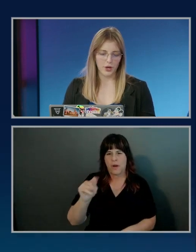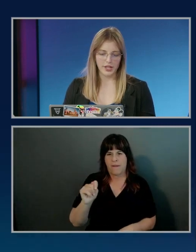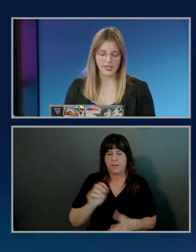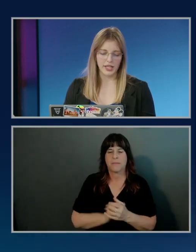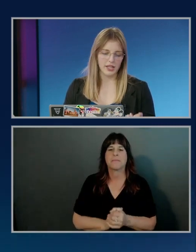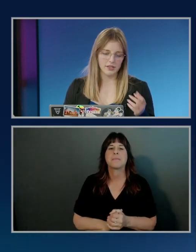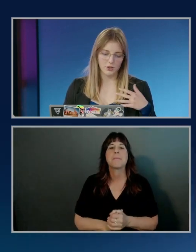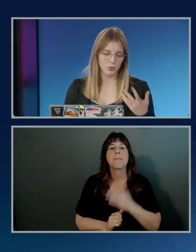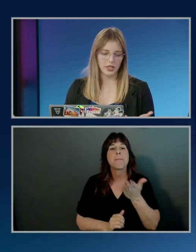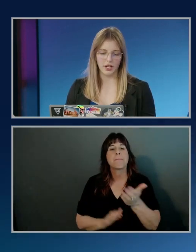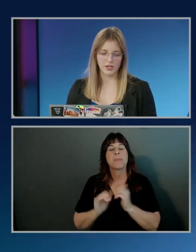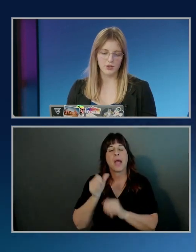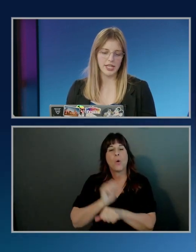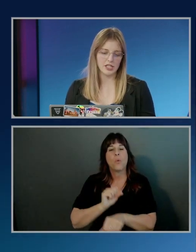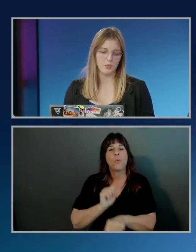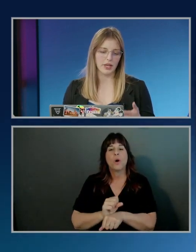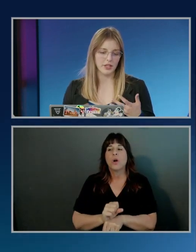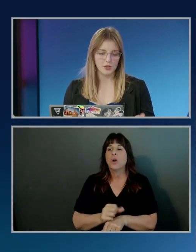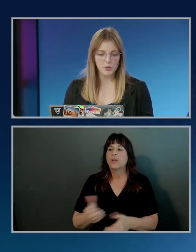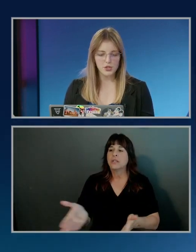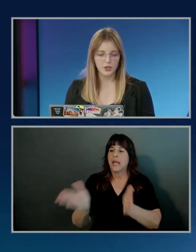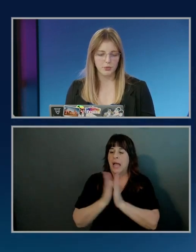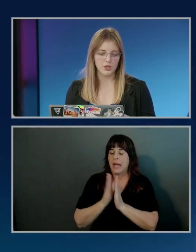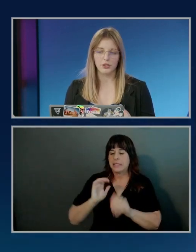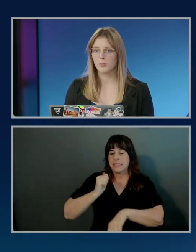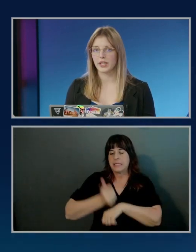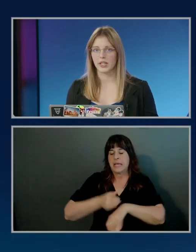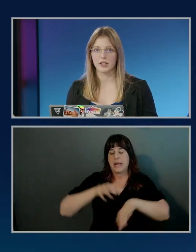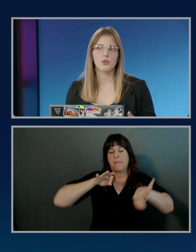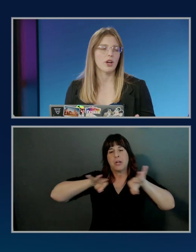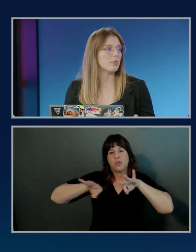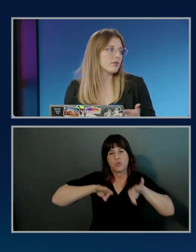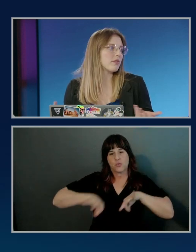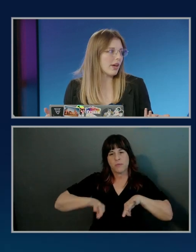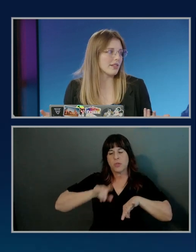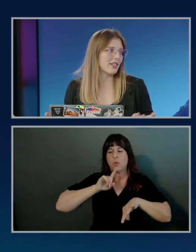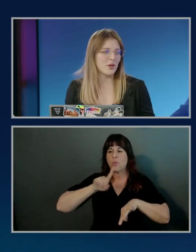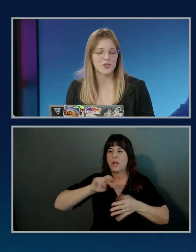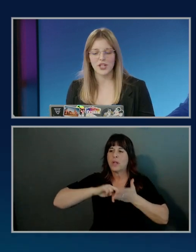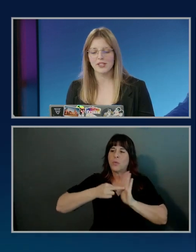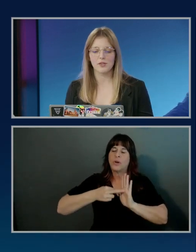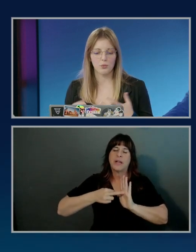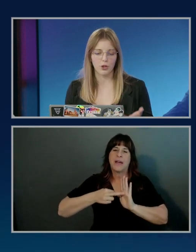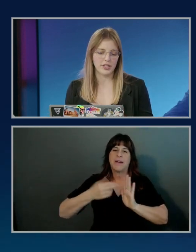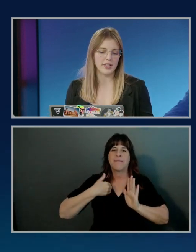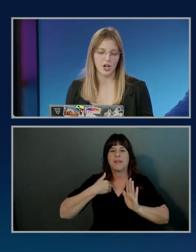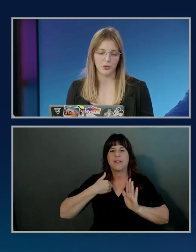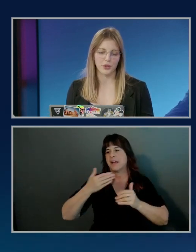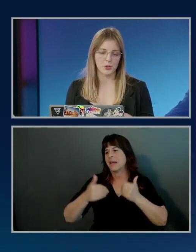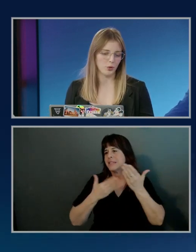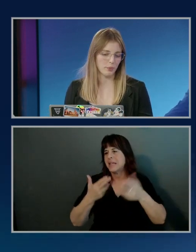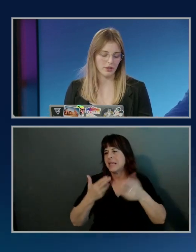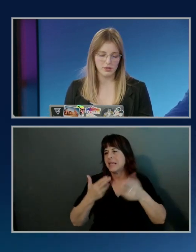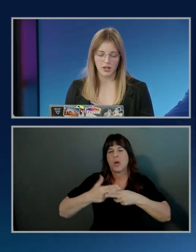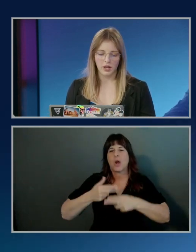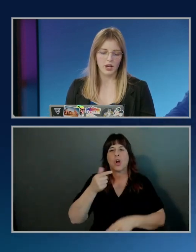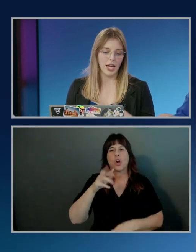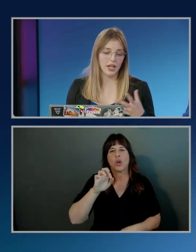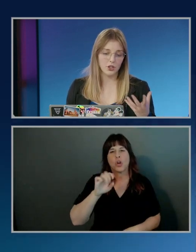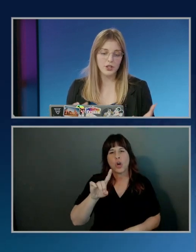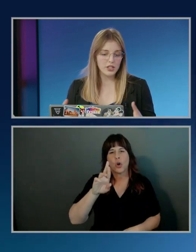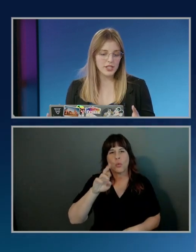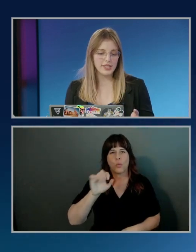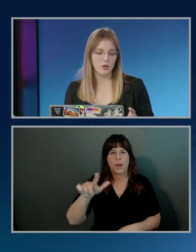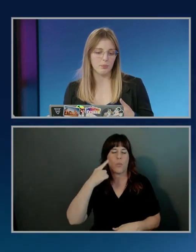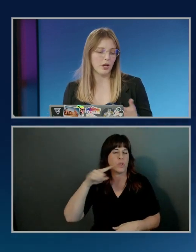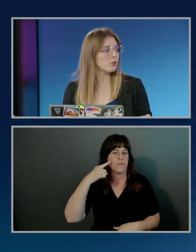way it works is you're being asked to set up a description which ultimately describes, as the name suggests, what this guardrail is all about.